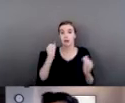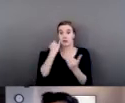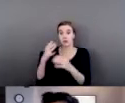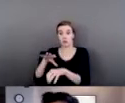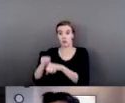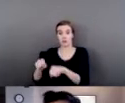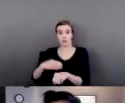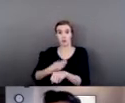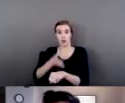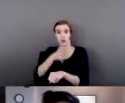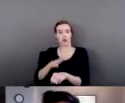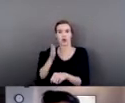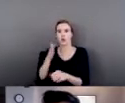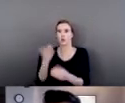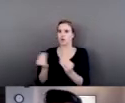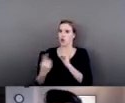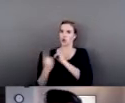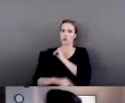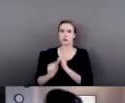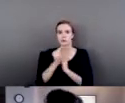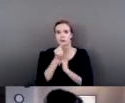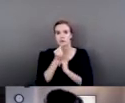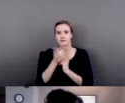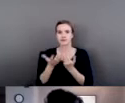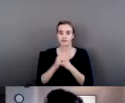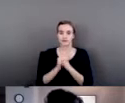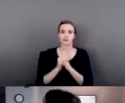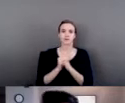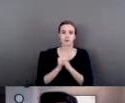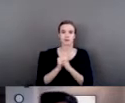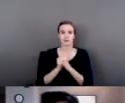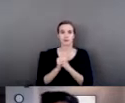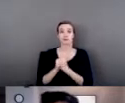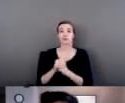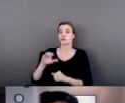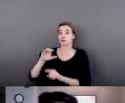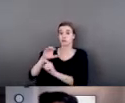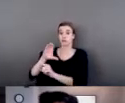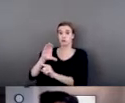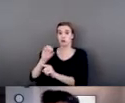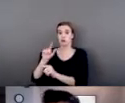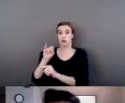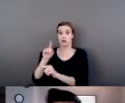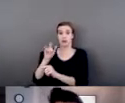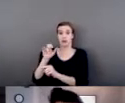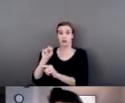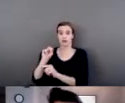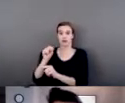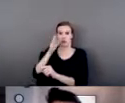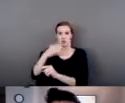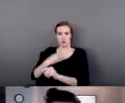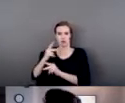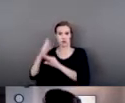Colonization has also brought stereotypes to our community. You know, we were referred to as savages. We're less than